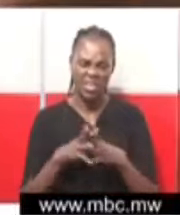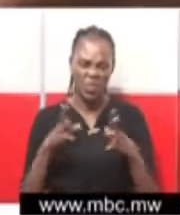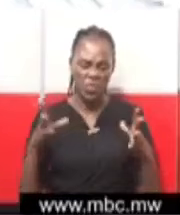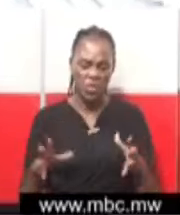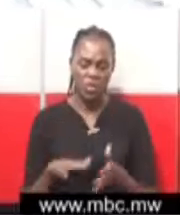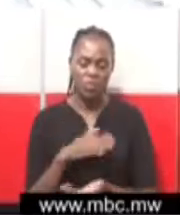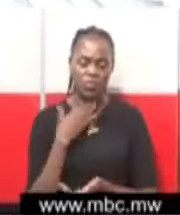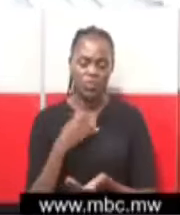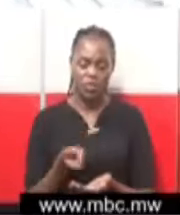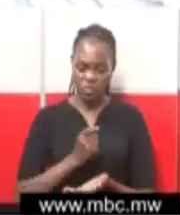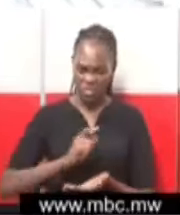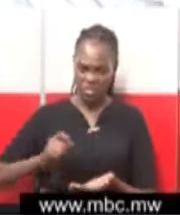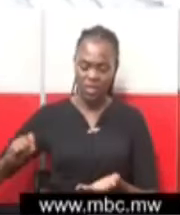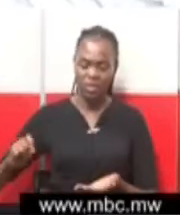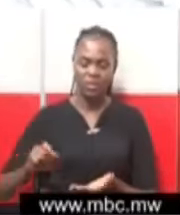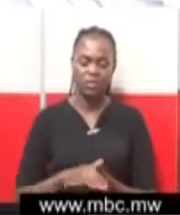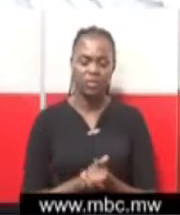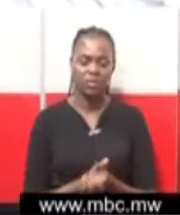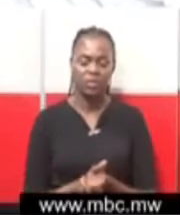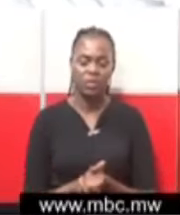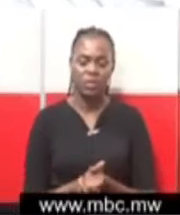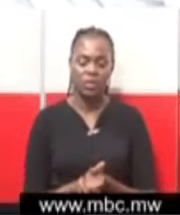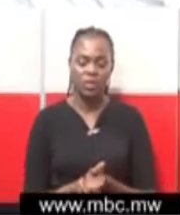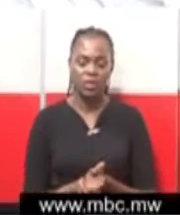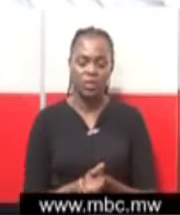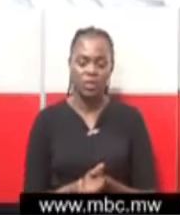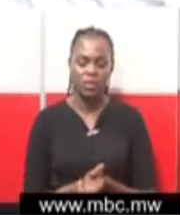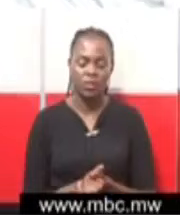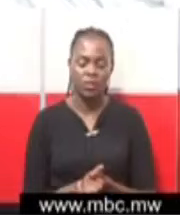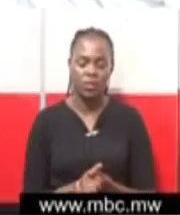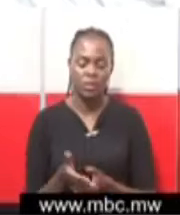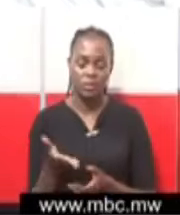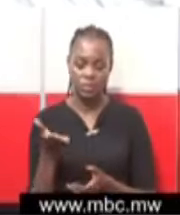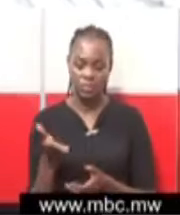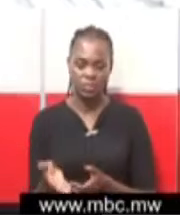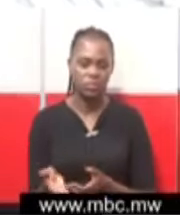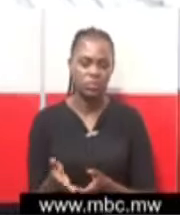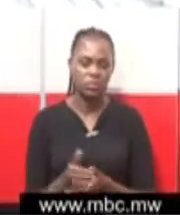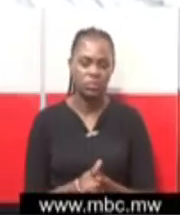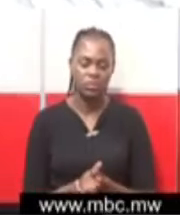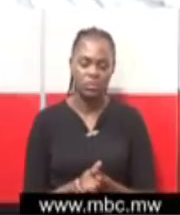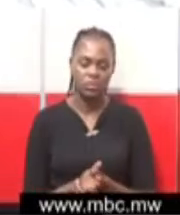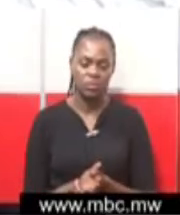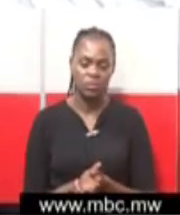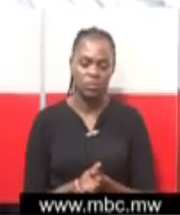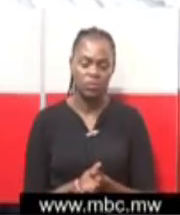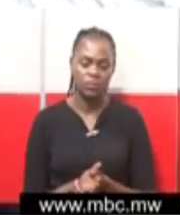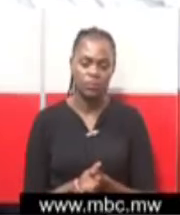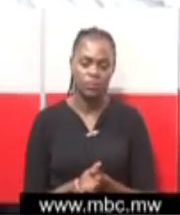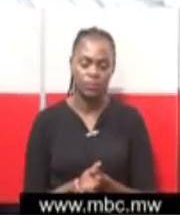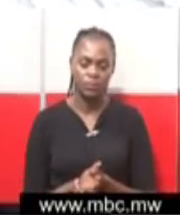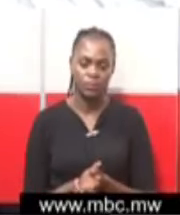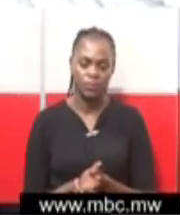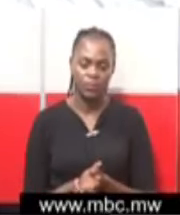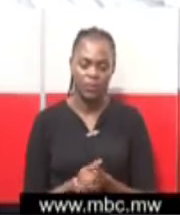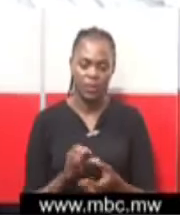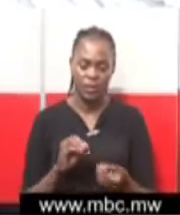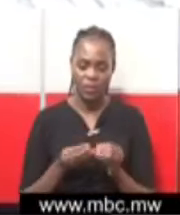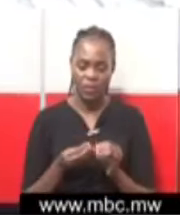signed. This is about energy and petroleum, but we will